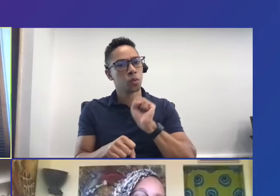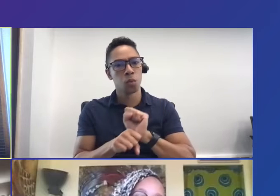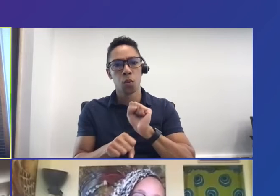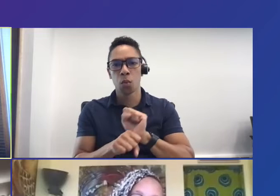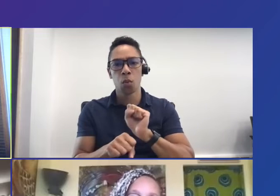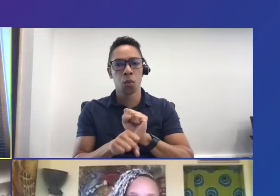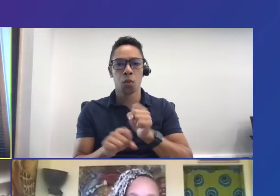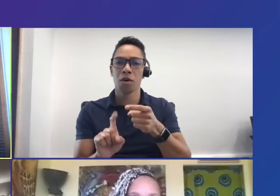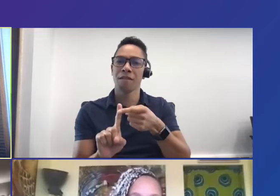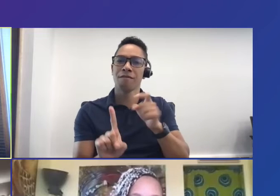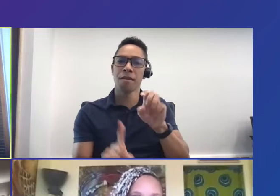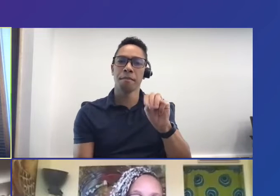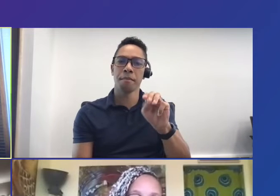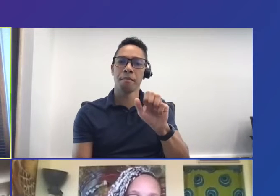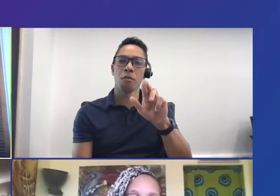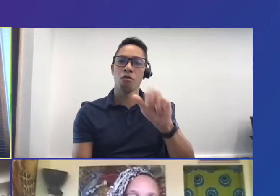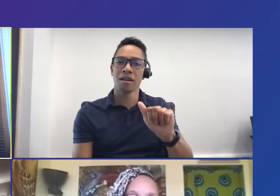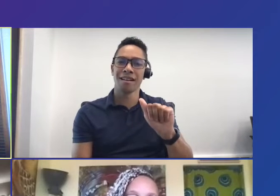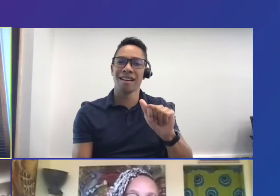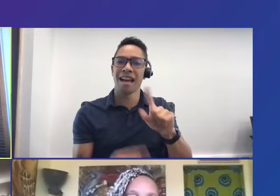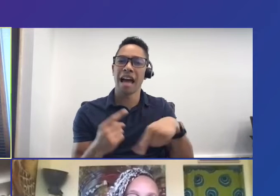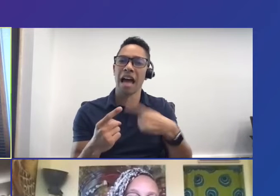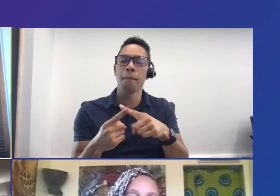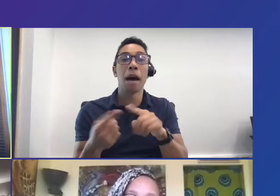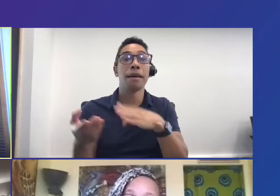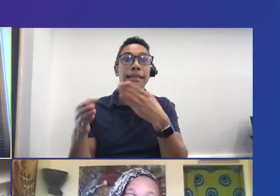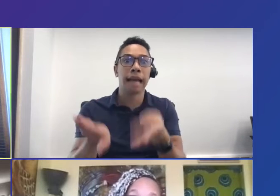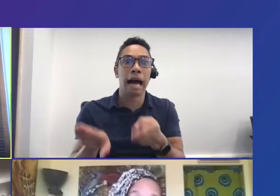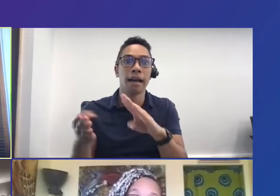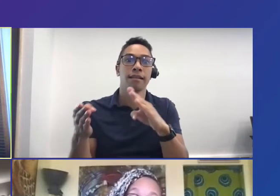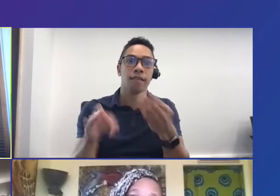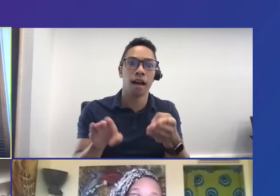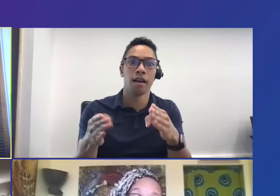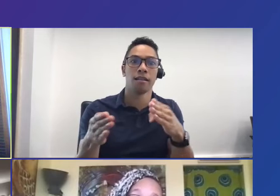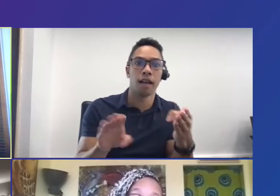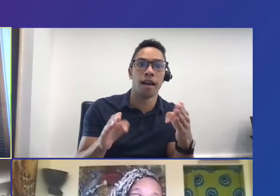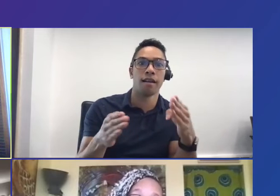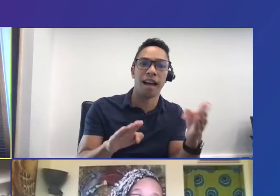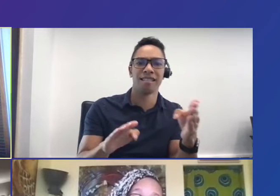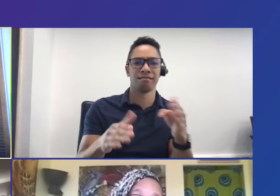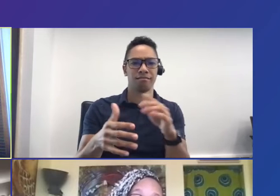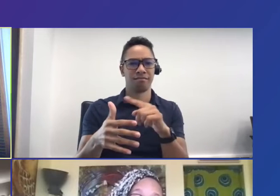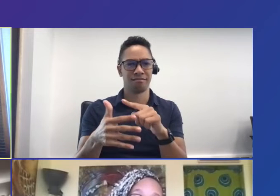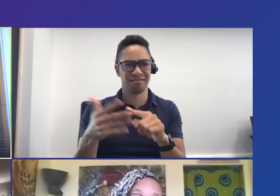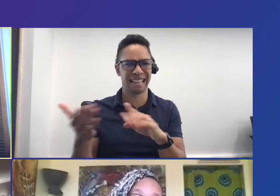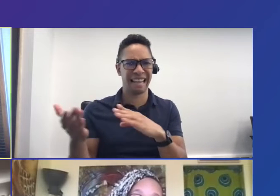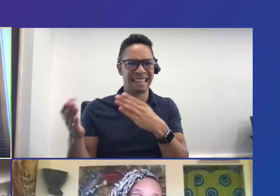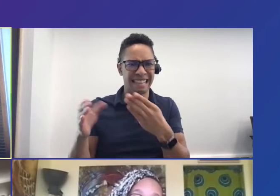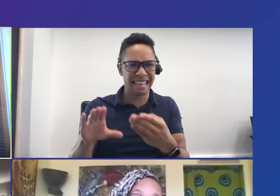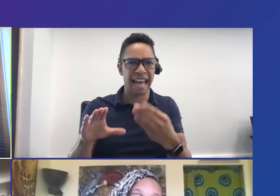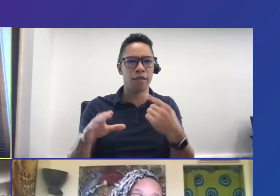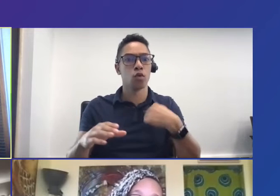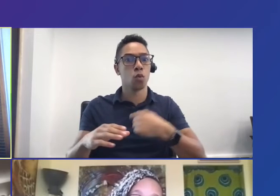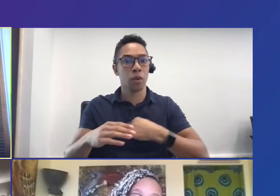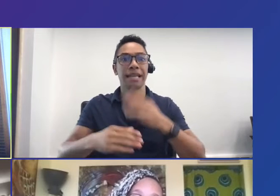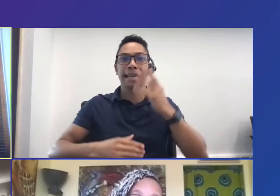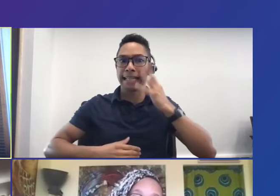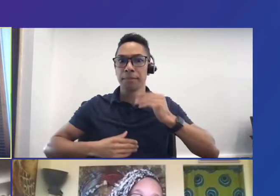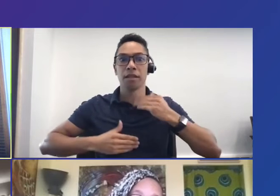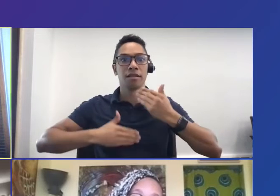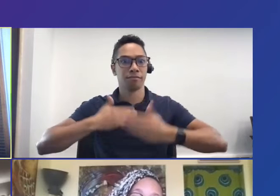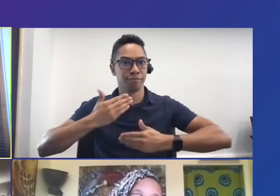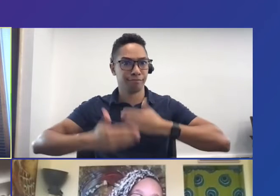that I immediately thought of, dying and dying and dying. All of the deaths that we